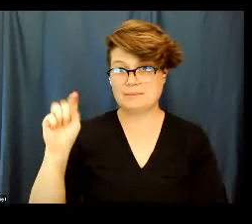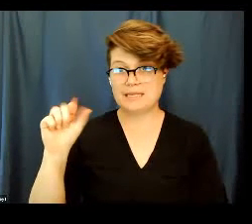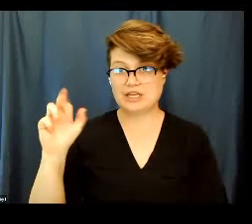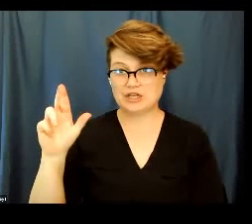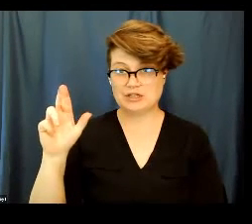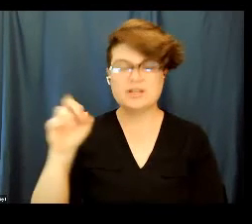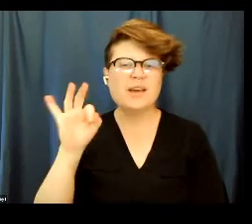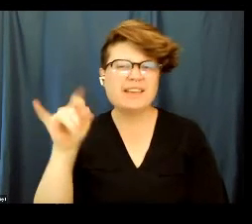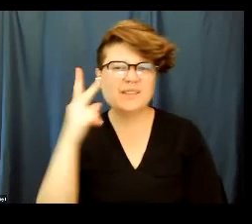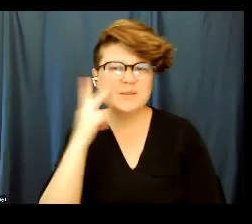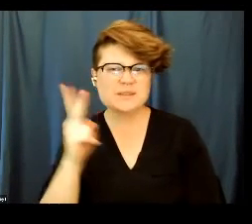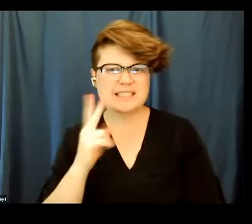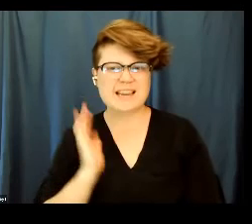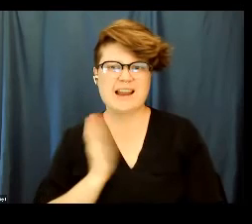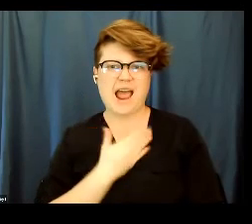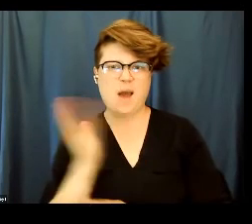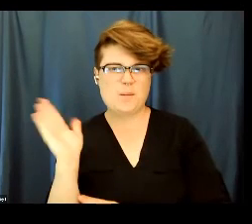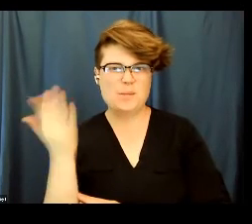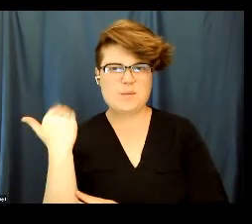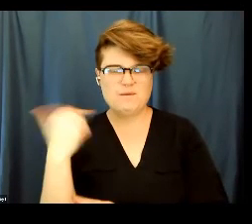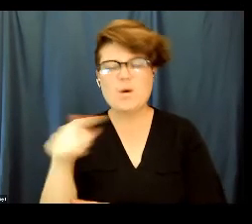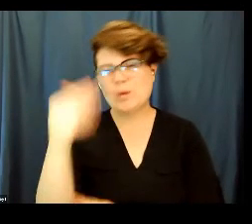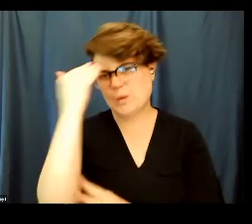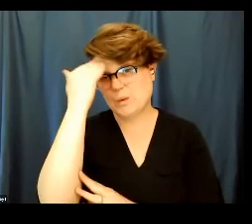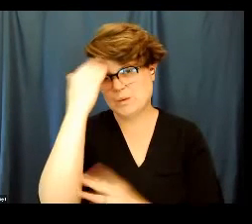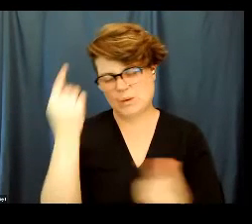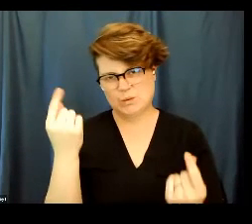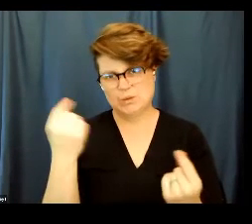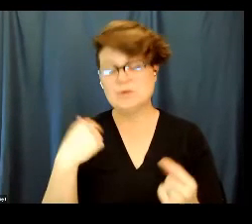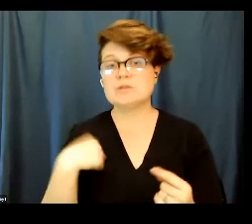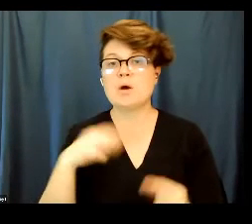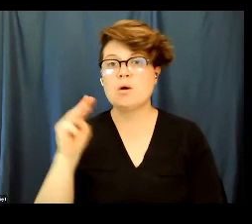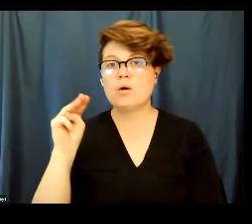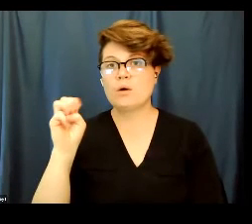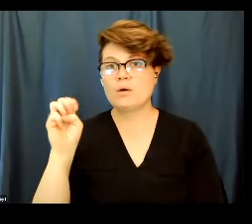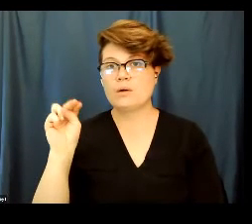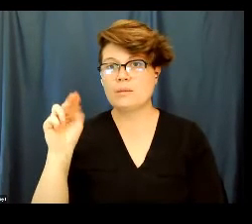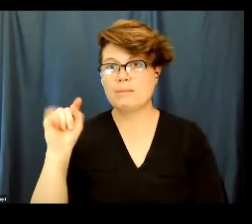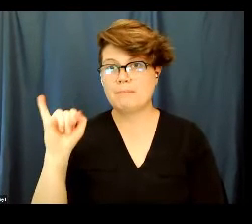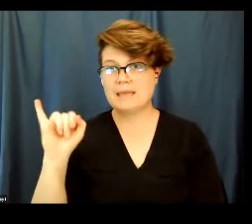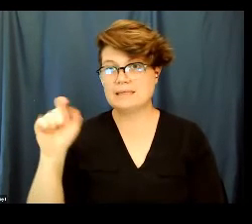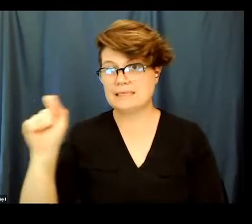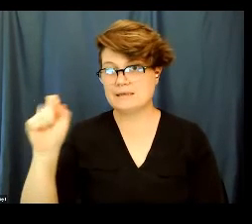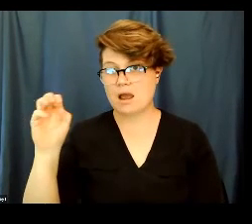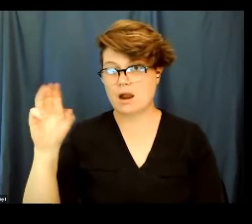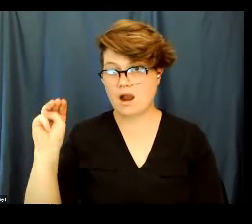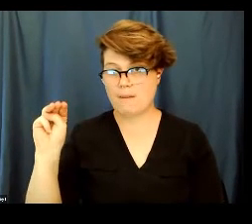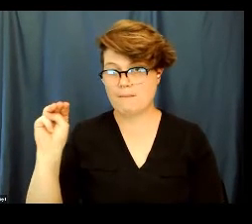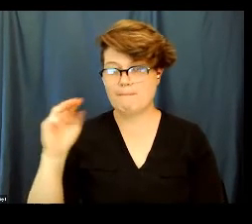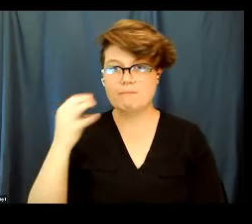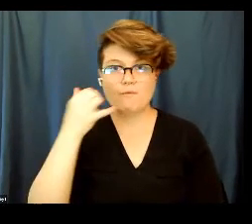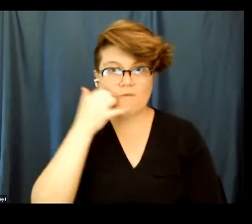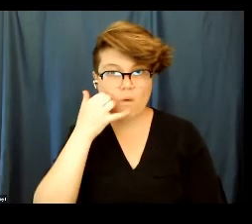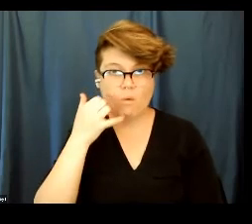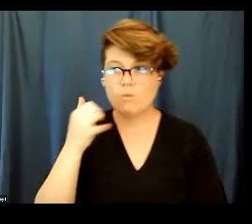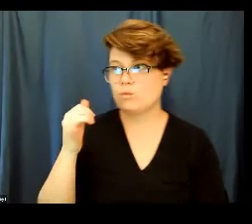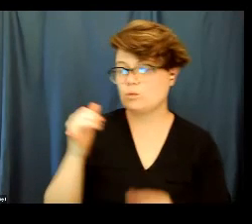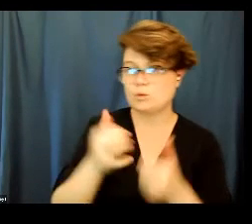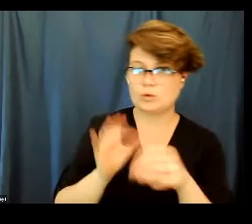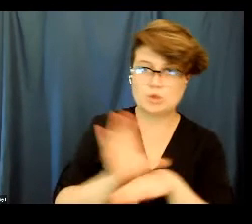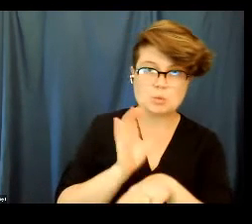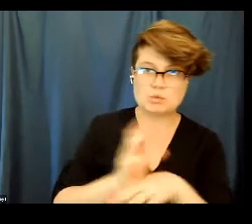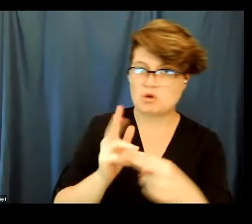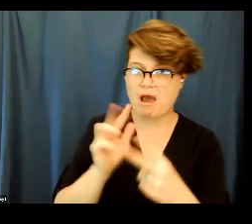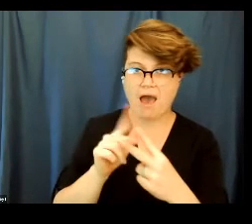webinars before, you know the drill. We're going to go to menti.com on our computer or on our phone, and then you'll enter in the code and